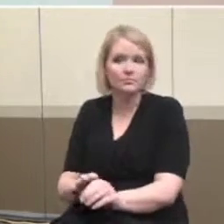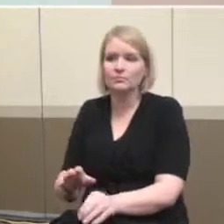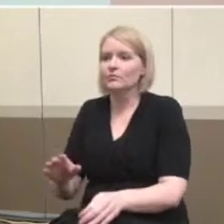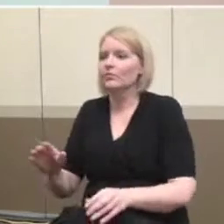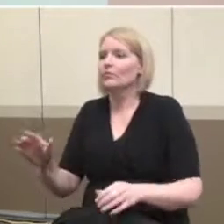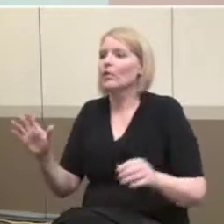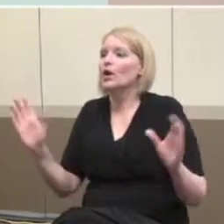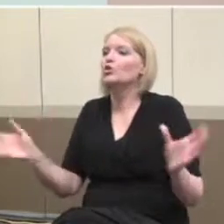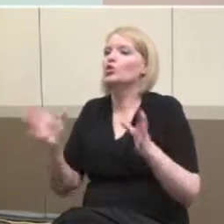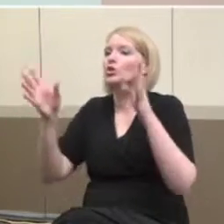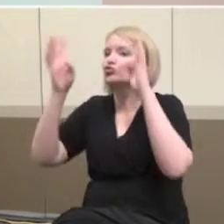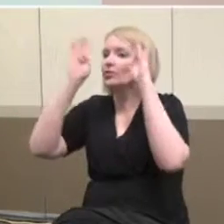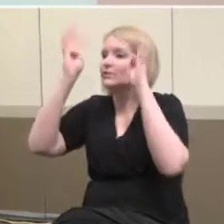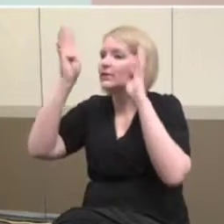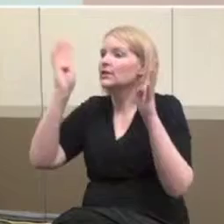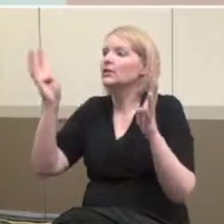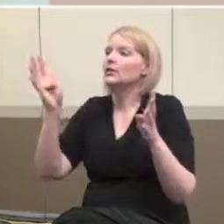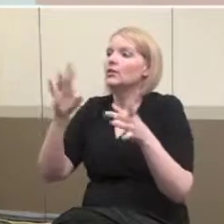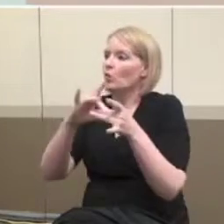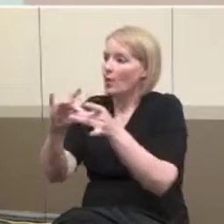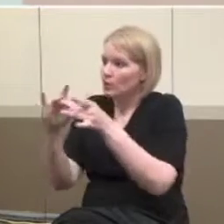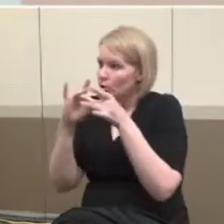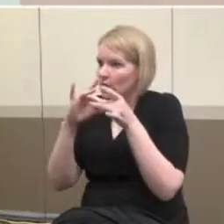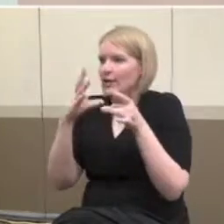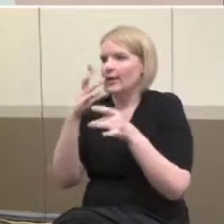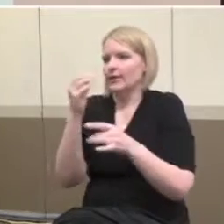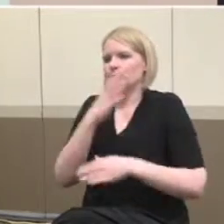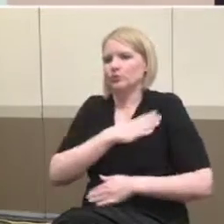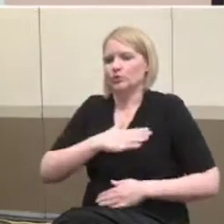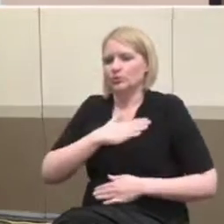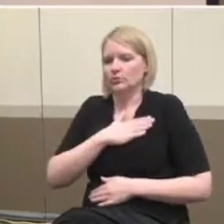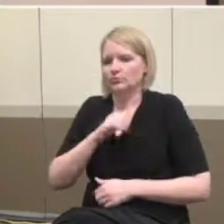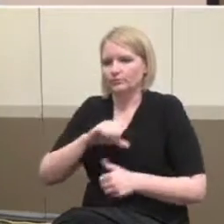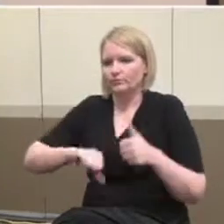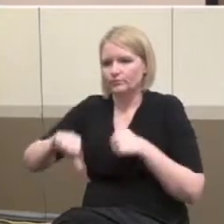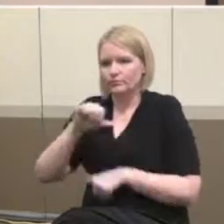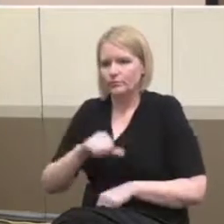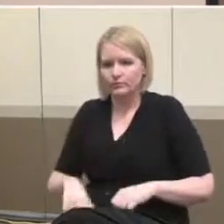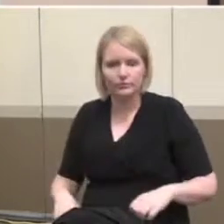Encourage creativity and cooperation, and of course foster a sense of appreciation.